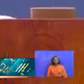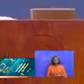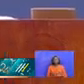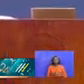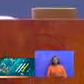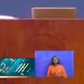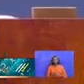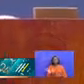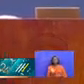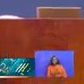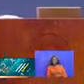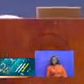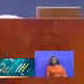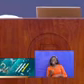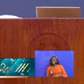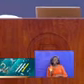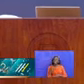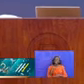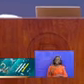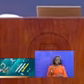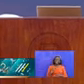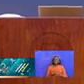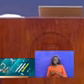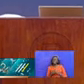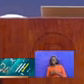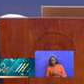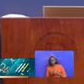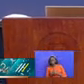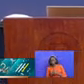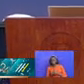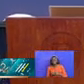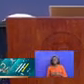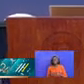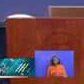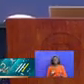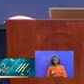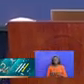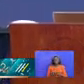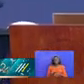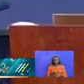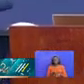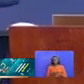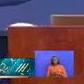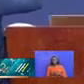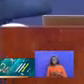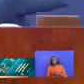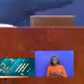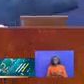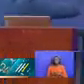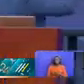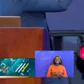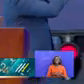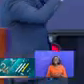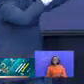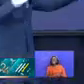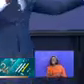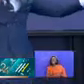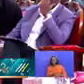normal and that's why the first time when a child walks her walk is a walk of Victory they always walk like